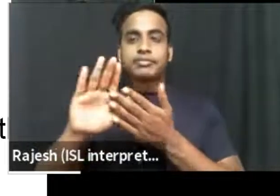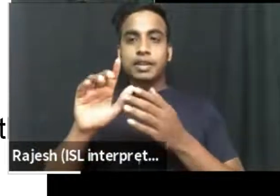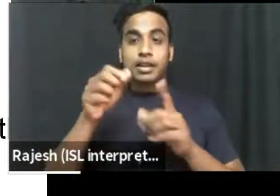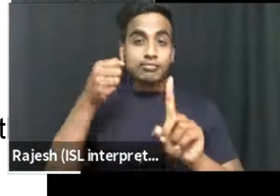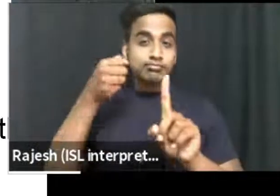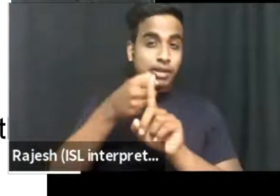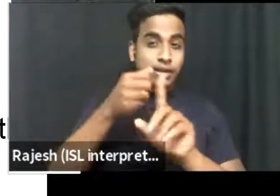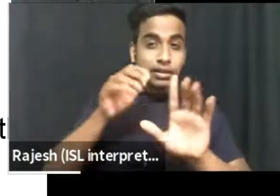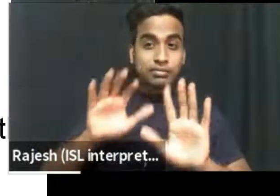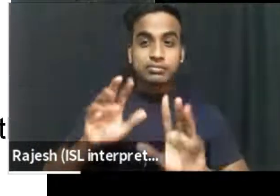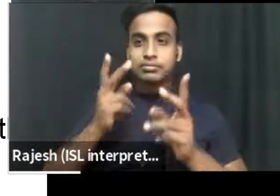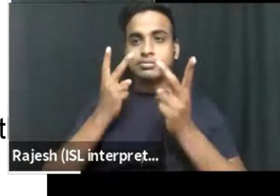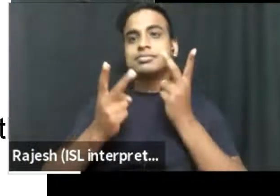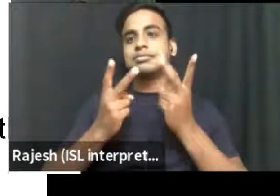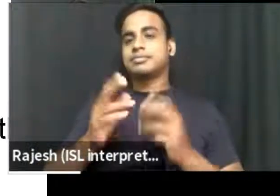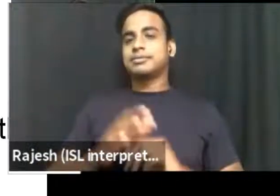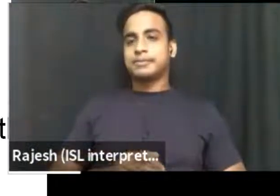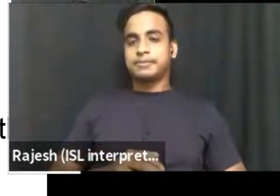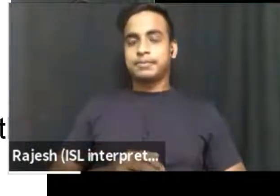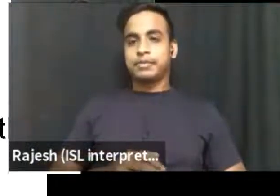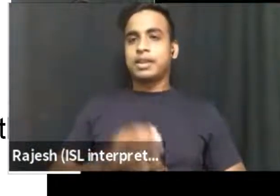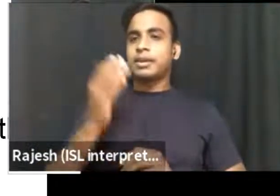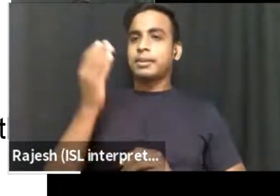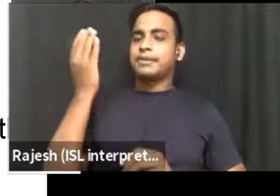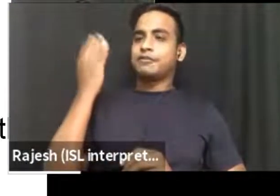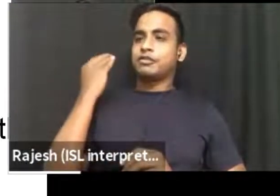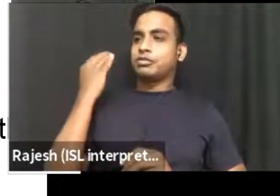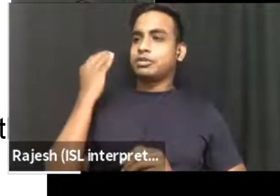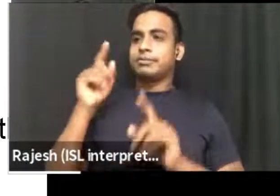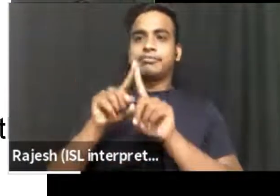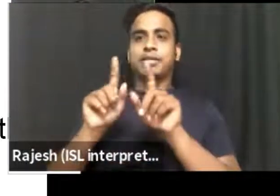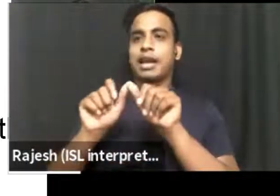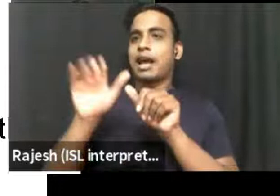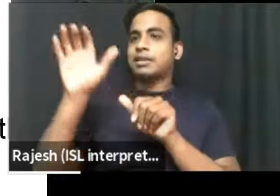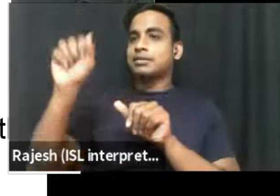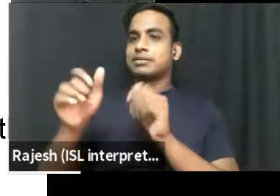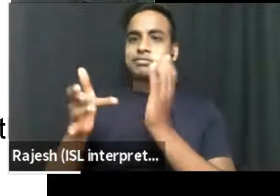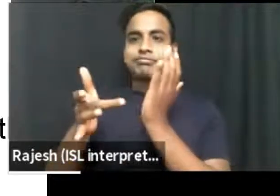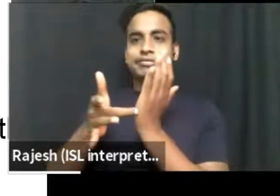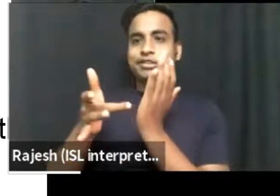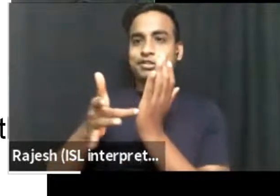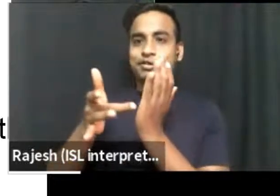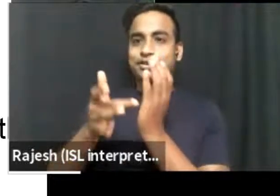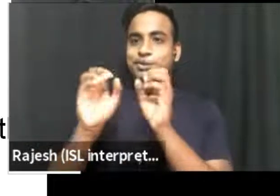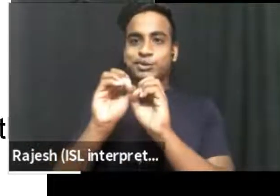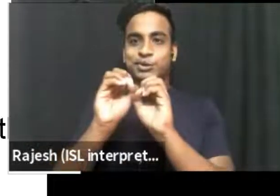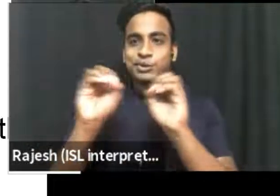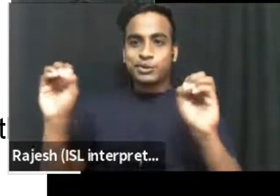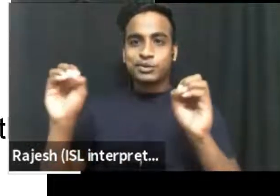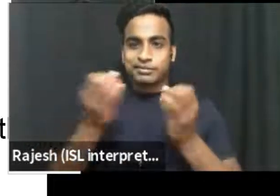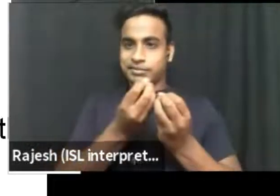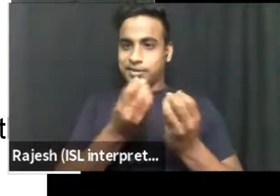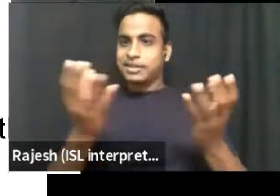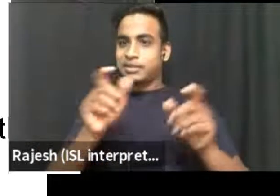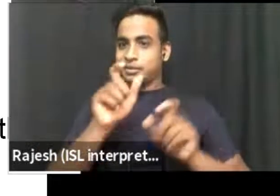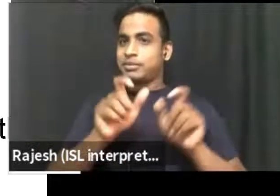So if you look at it, the lack of access to technology, it comes out very